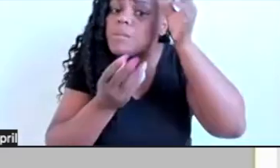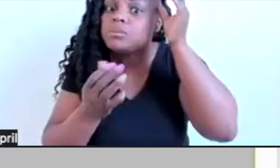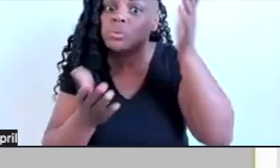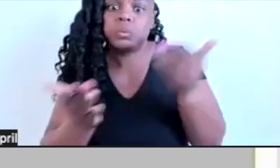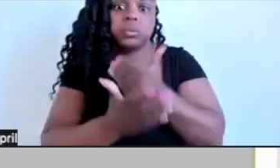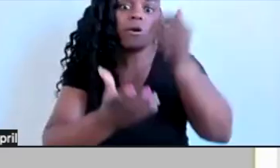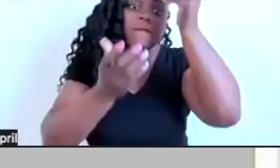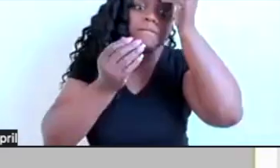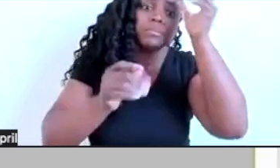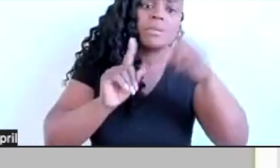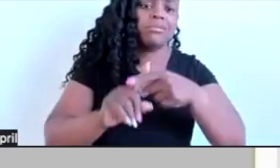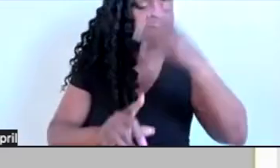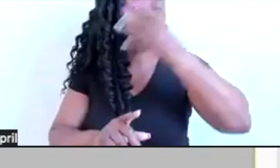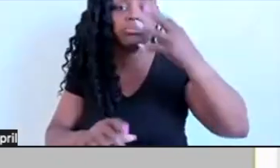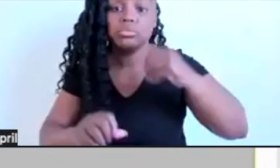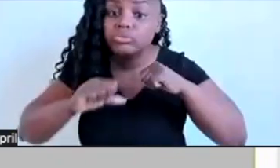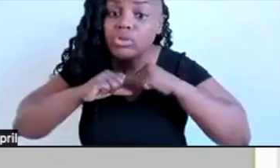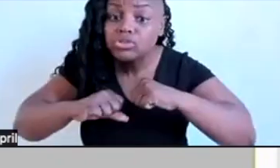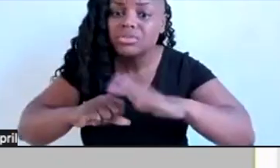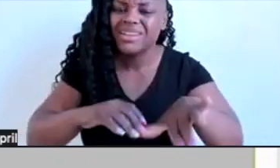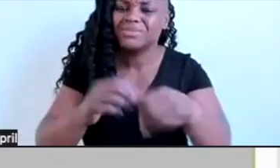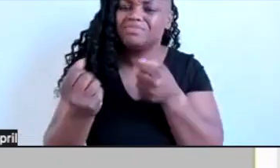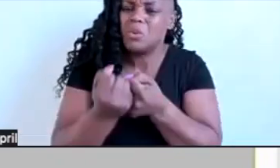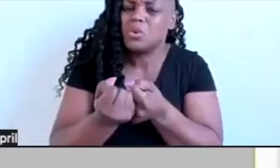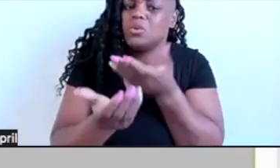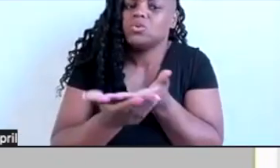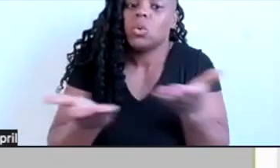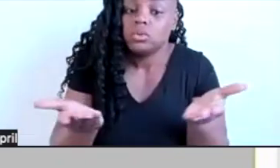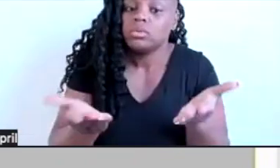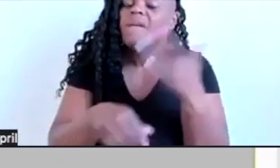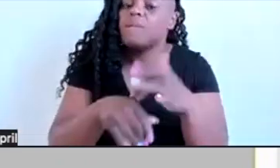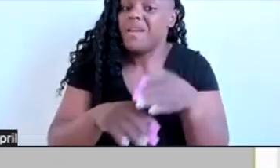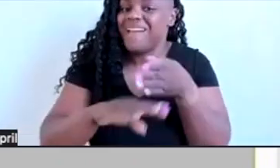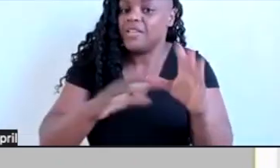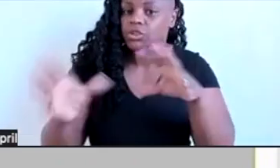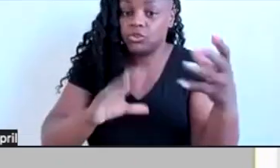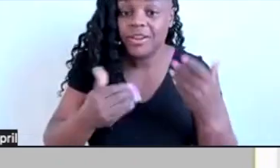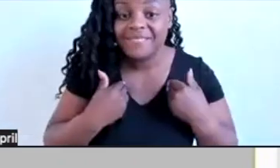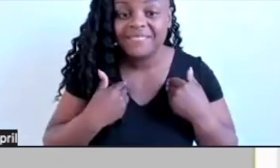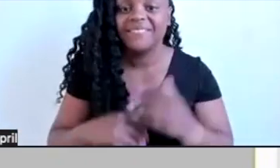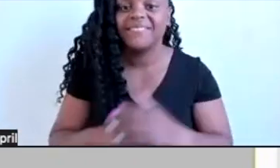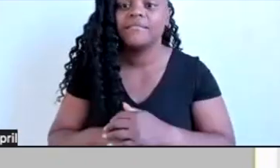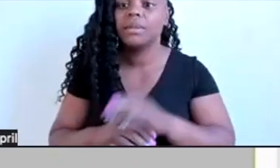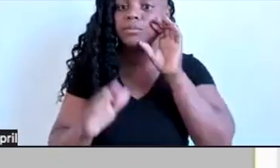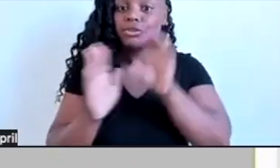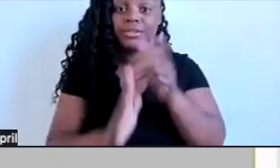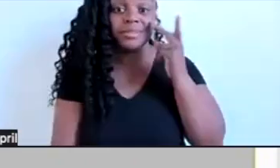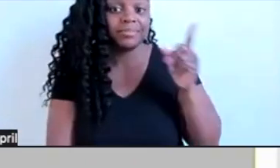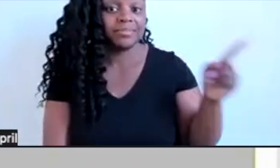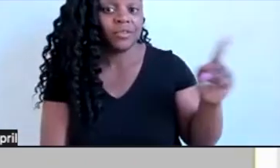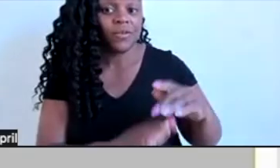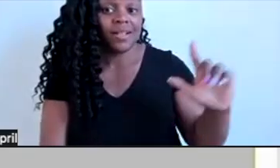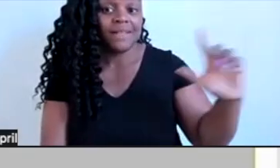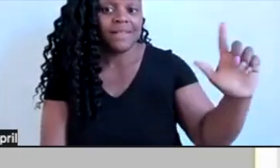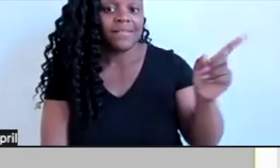disasters. The picture on the left of your screen shows the Disaster Ready Guide. Translated versions are available on the